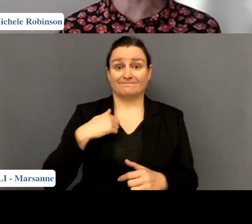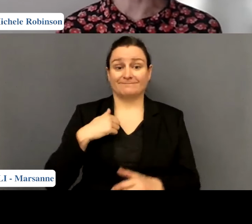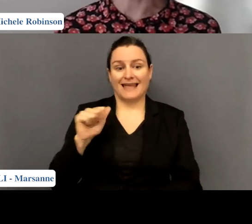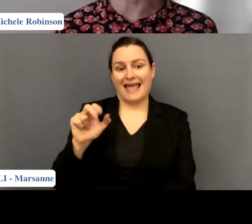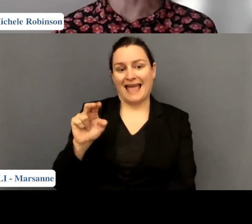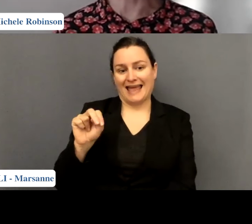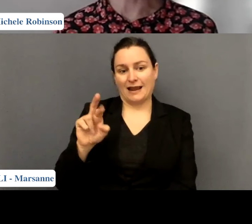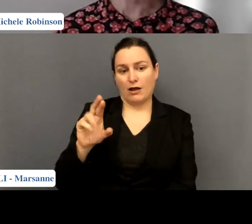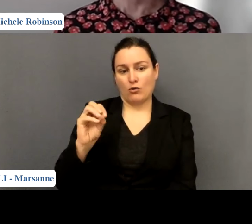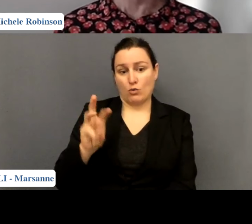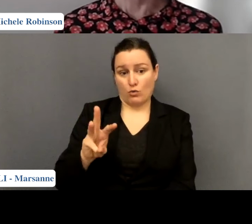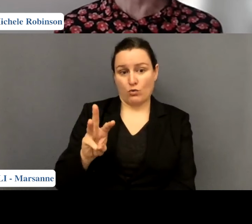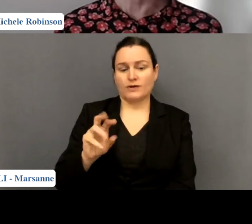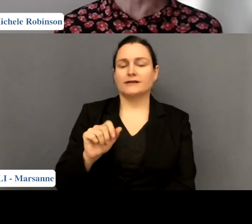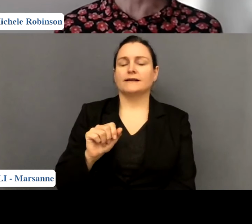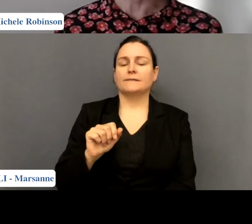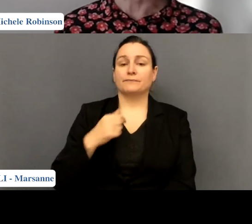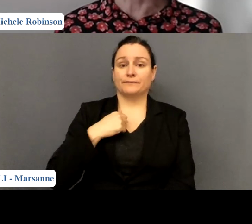at